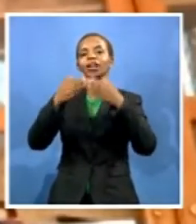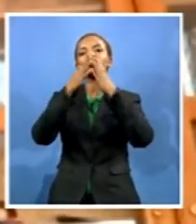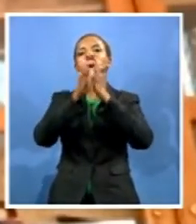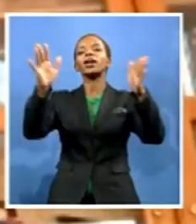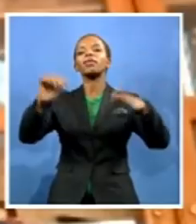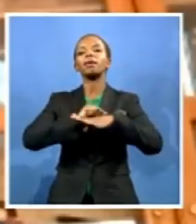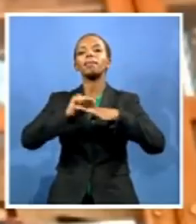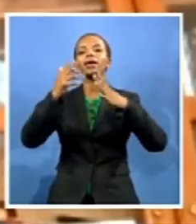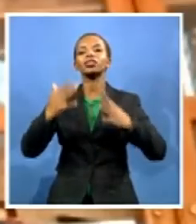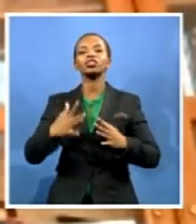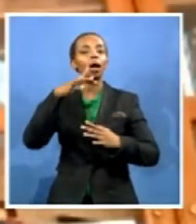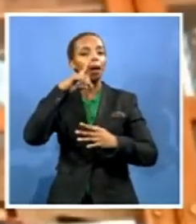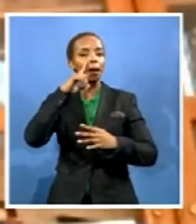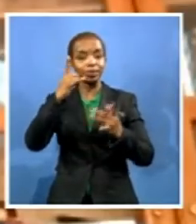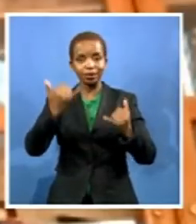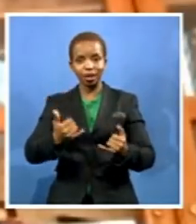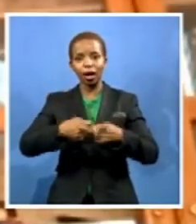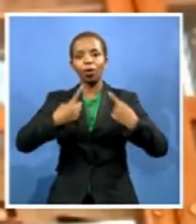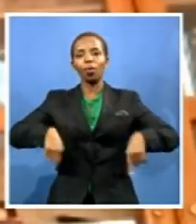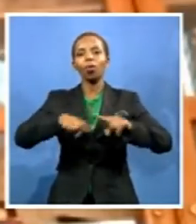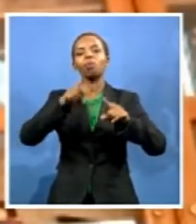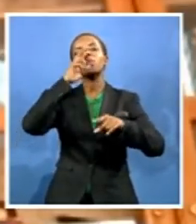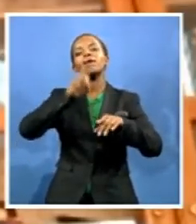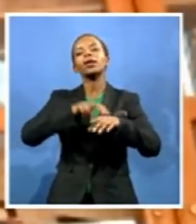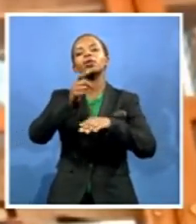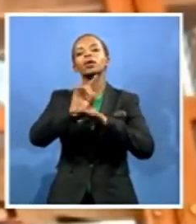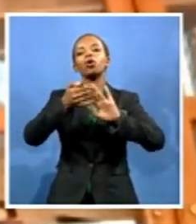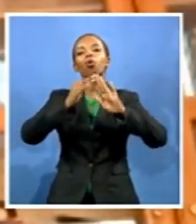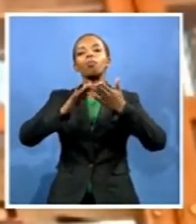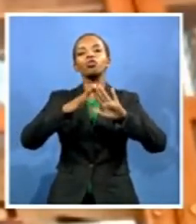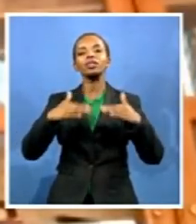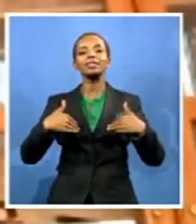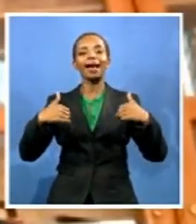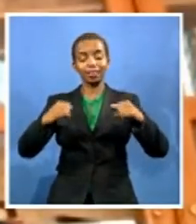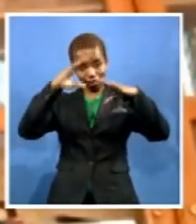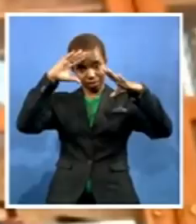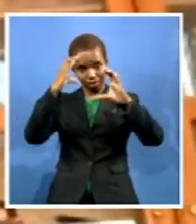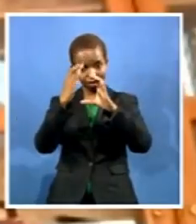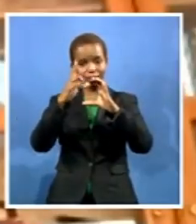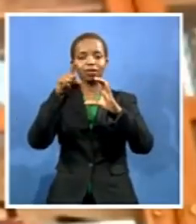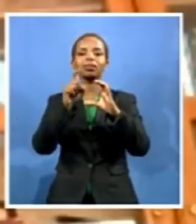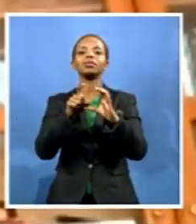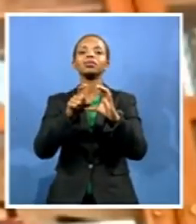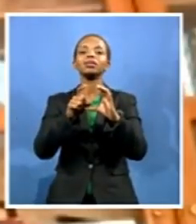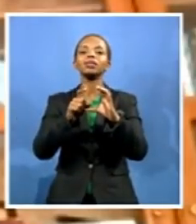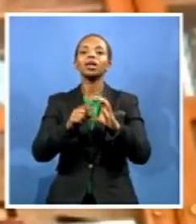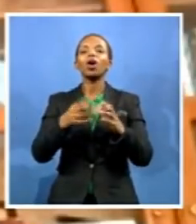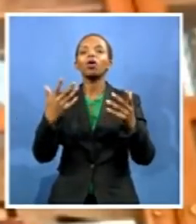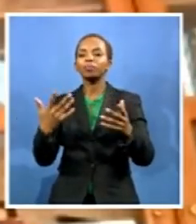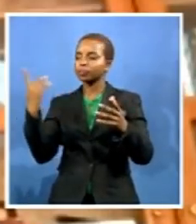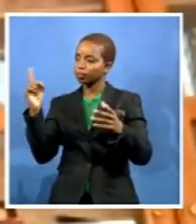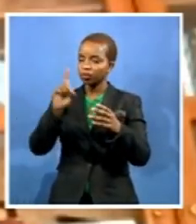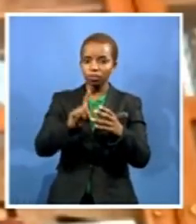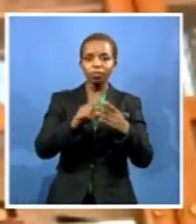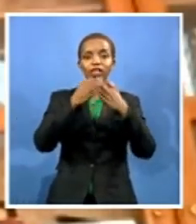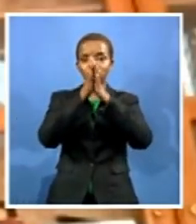on community health, can we actually start engaging the general practitioners? So I think the